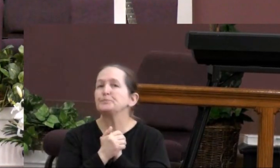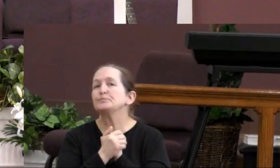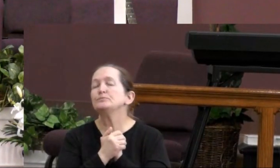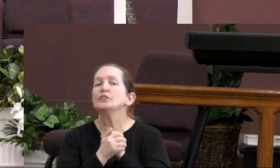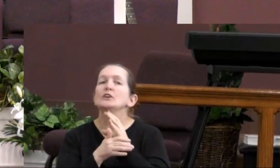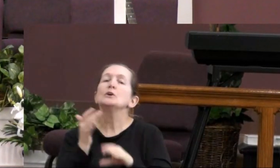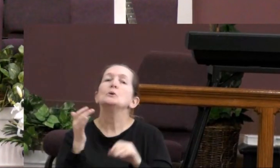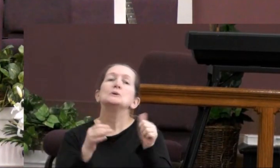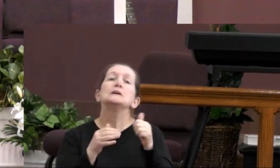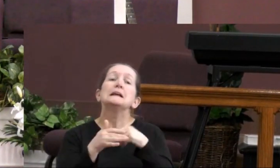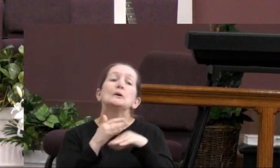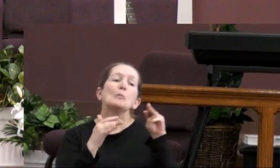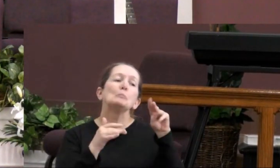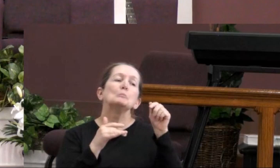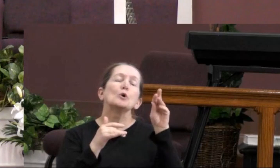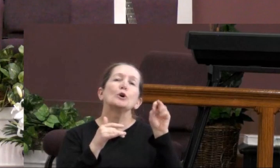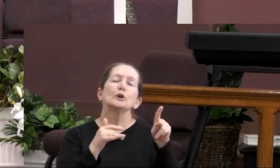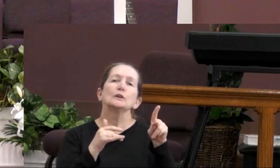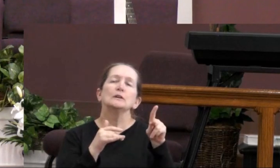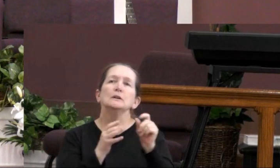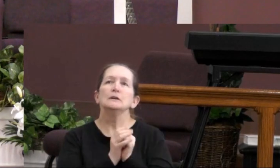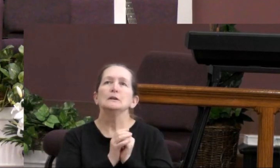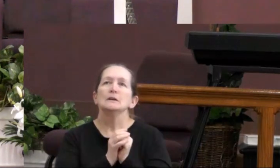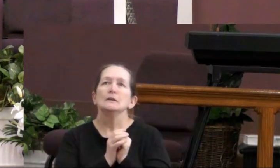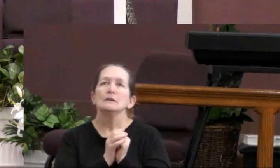Chapter 10 in Mark is where